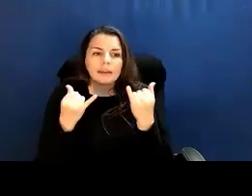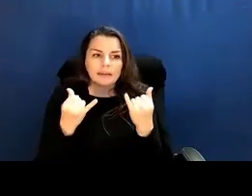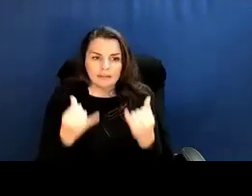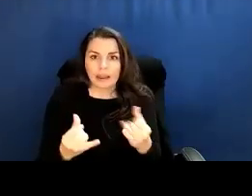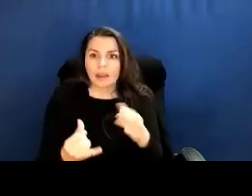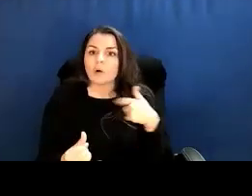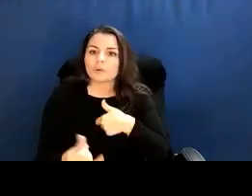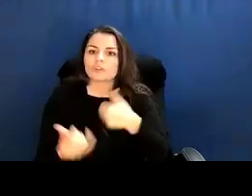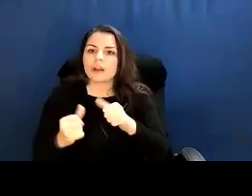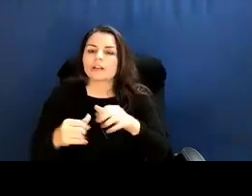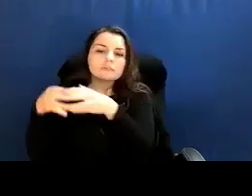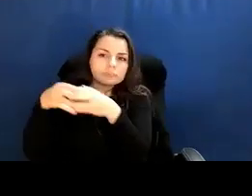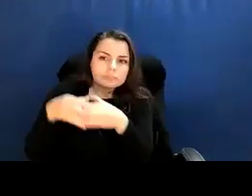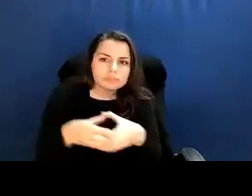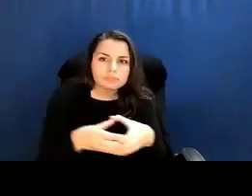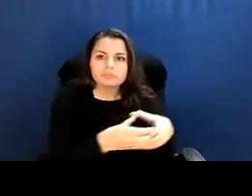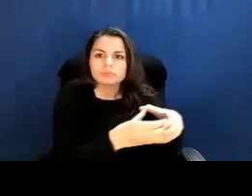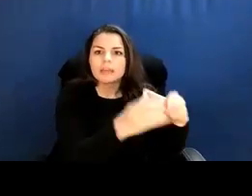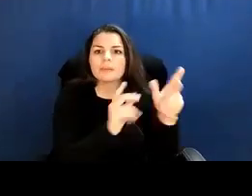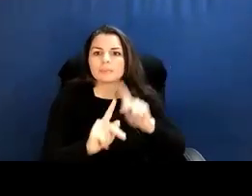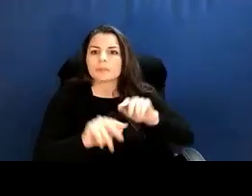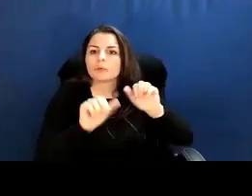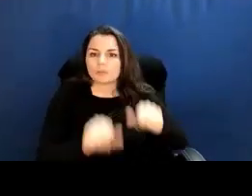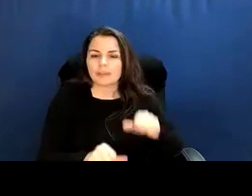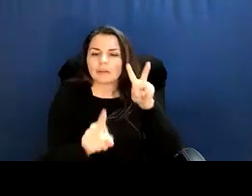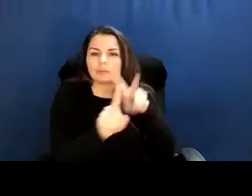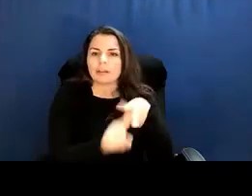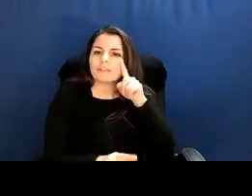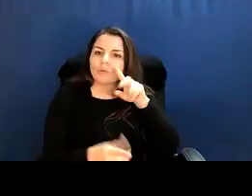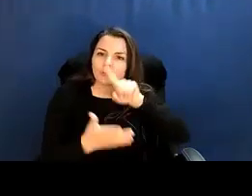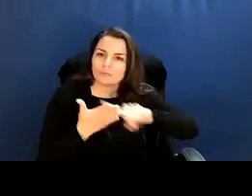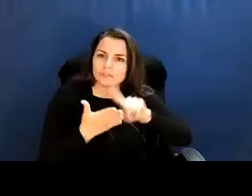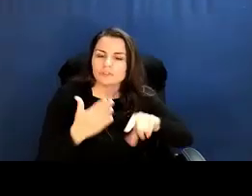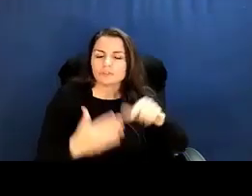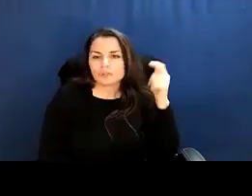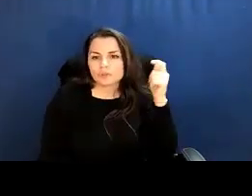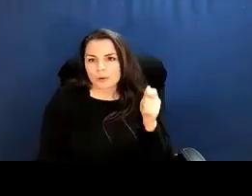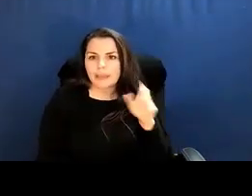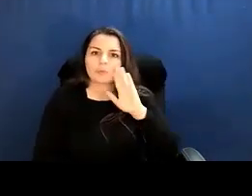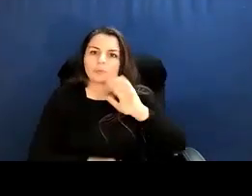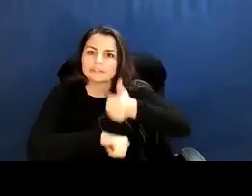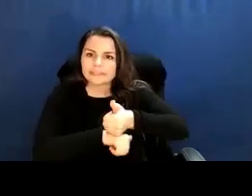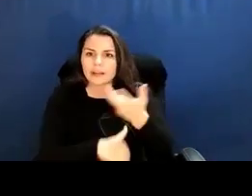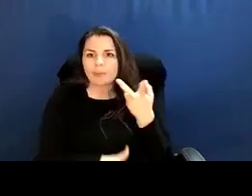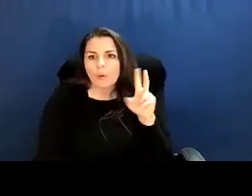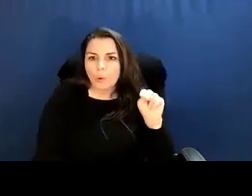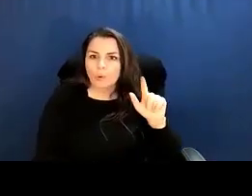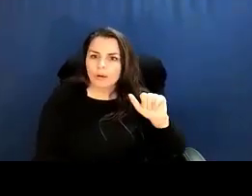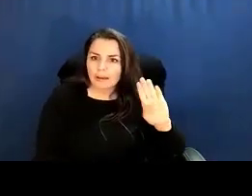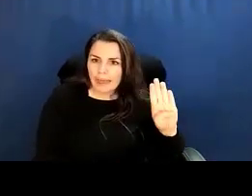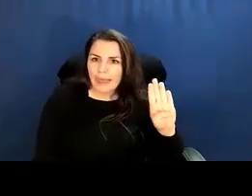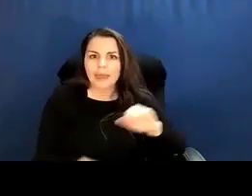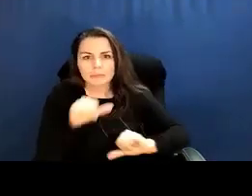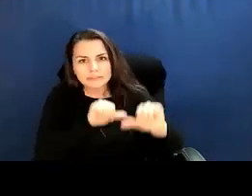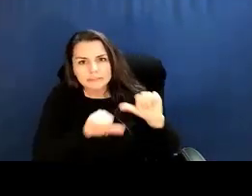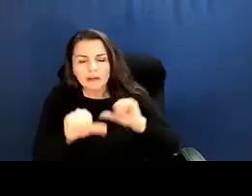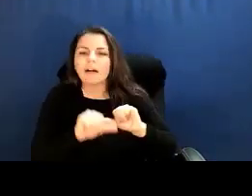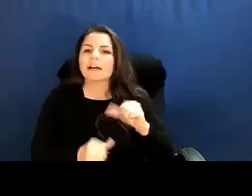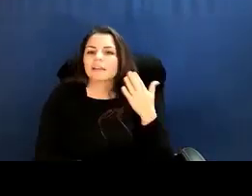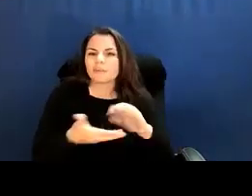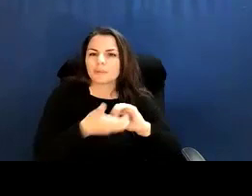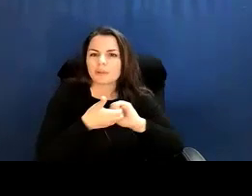people to the point where they can apply for research grants when they get their own laboratory or maybe are collaborating with other people as a